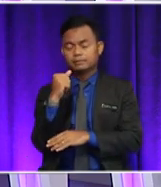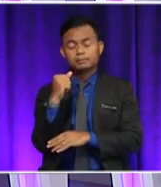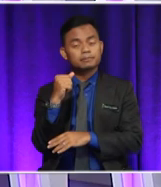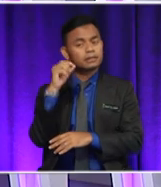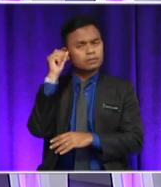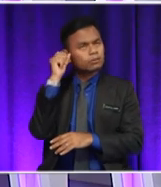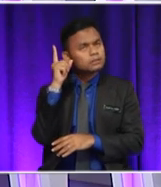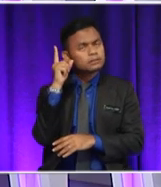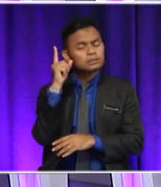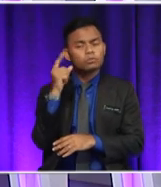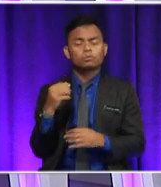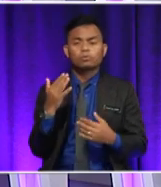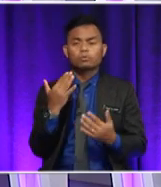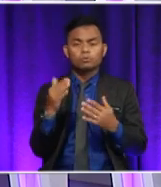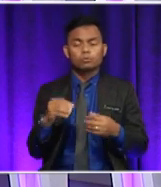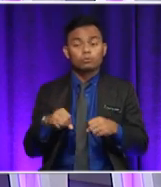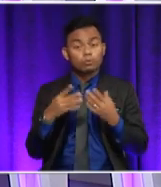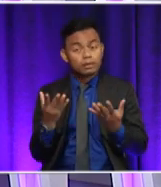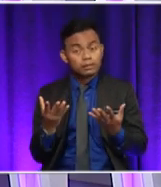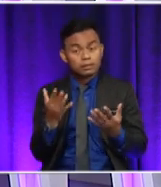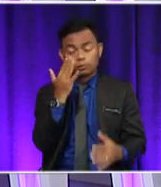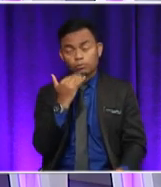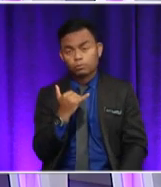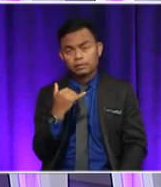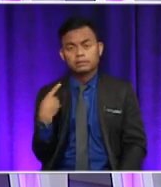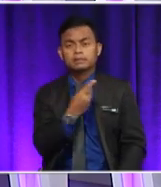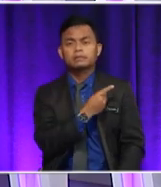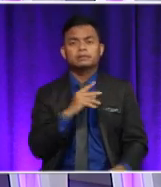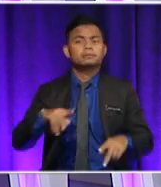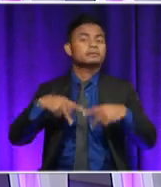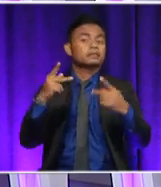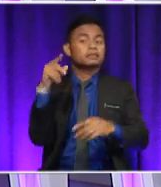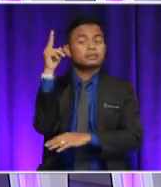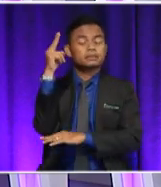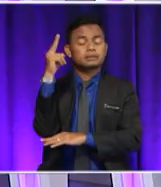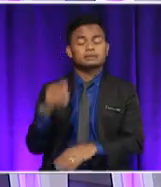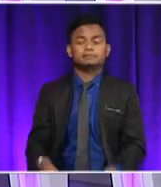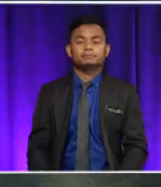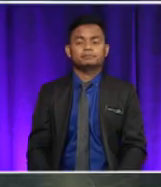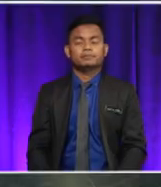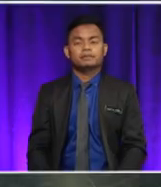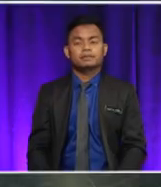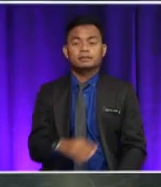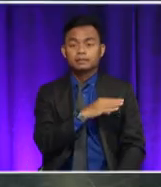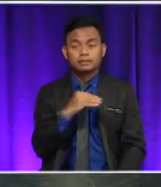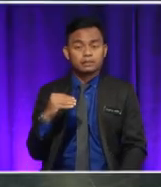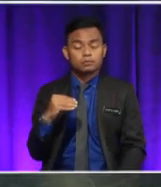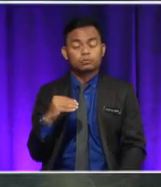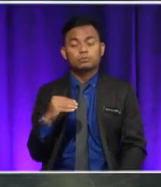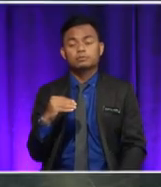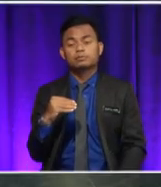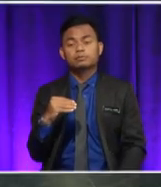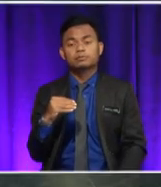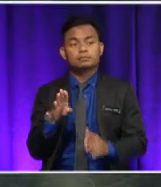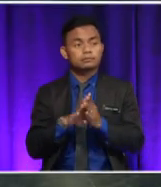wondering why were we going to the jungle, right? You have seen our teacher's profile today, which is Teacher Liana. How are you, Teacher Liana?